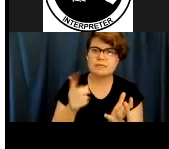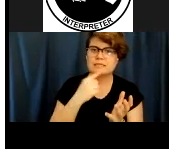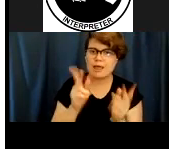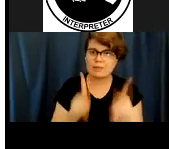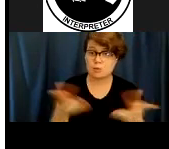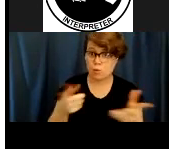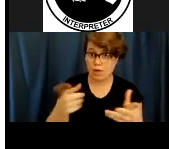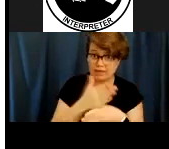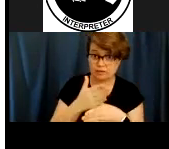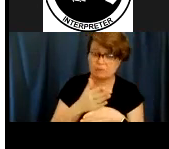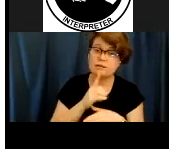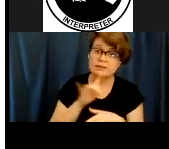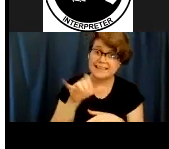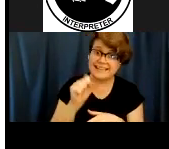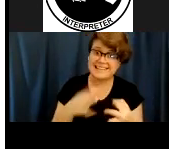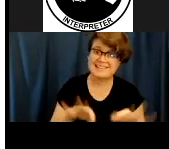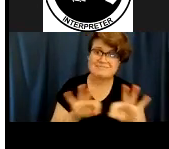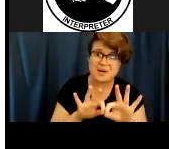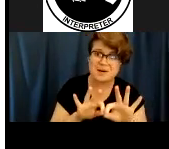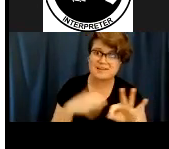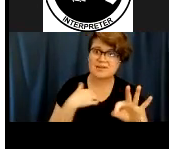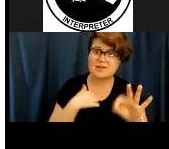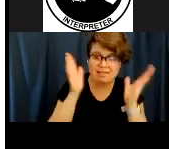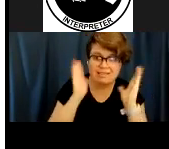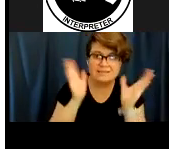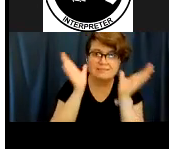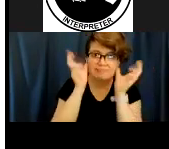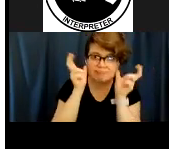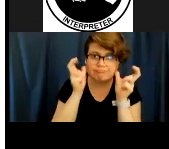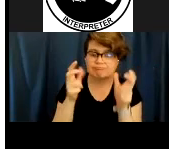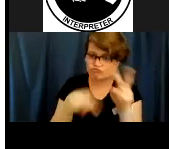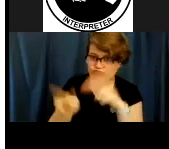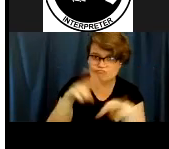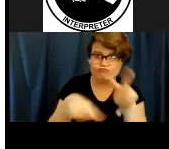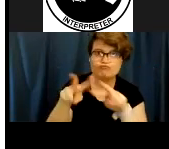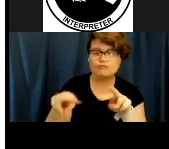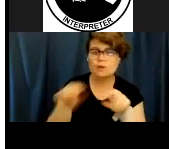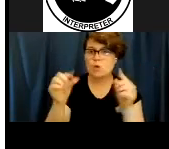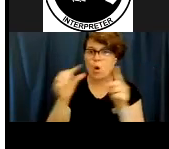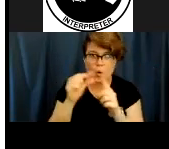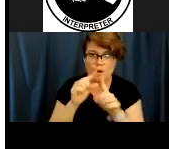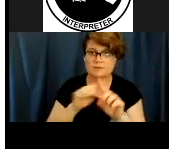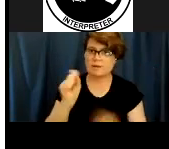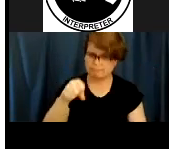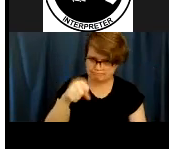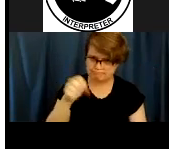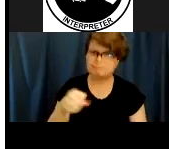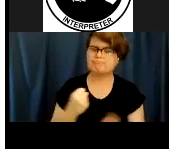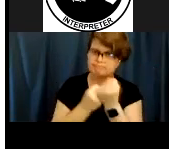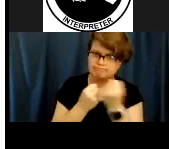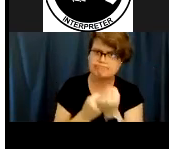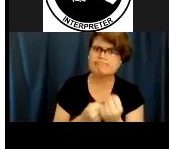sharing is important, and that we're listening through things like nonverbal communication, affirming body language. I